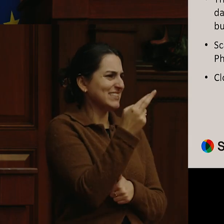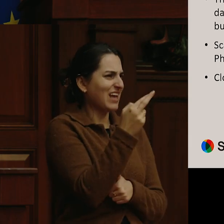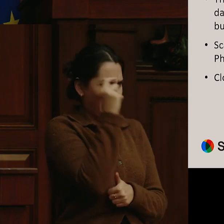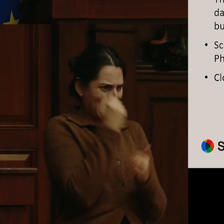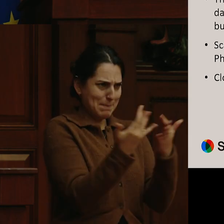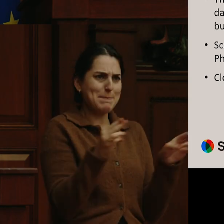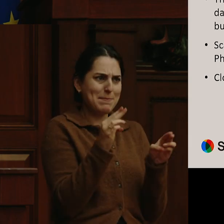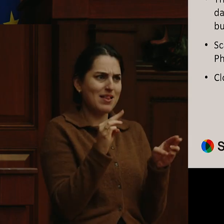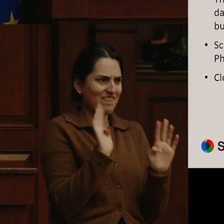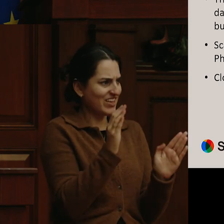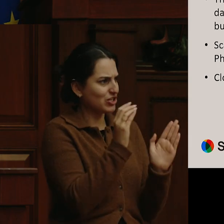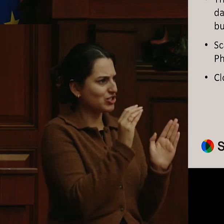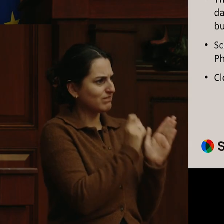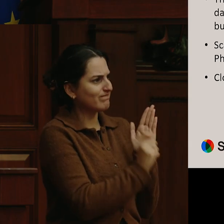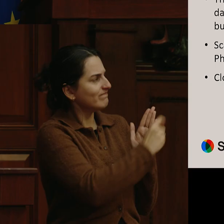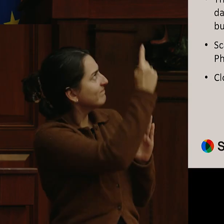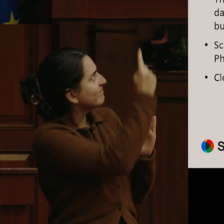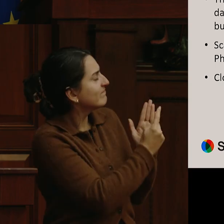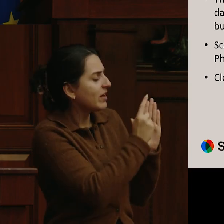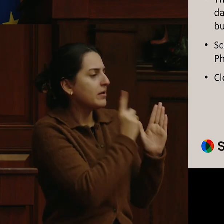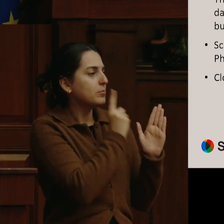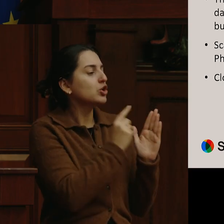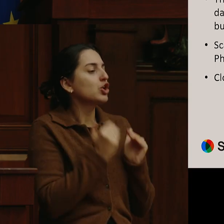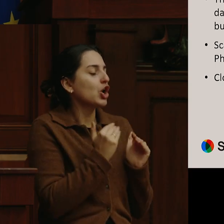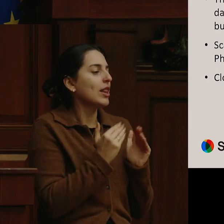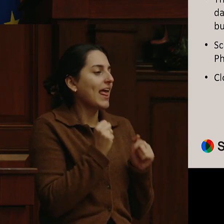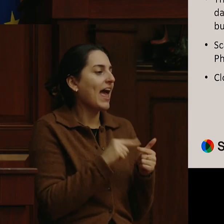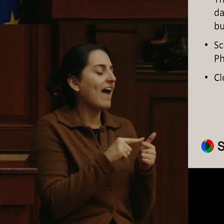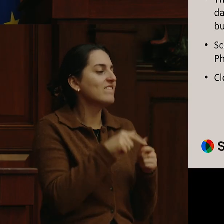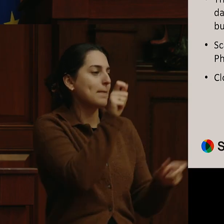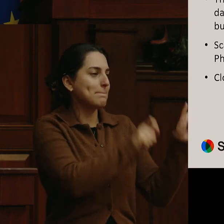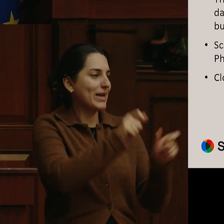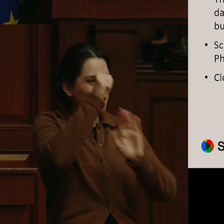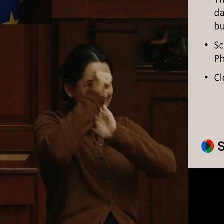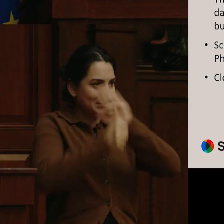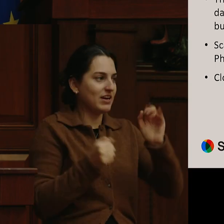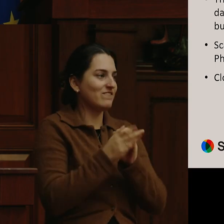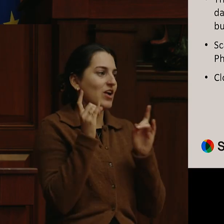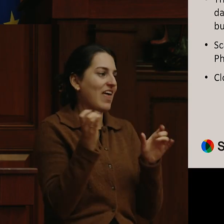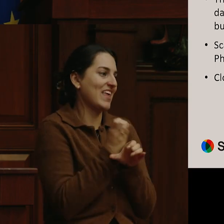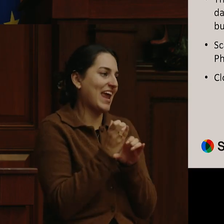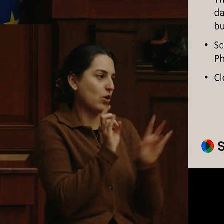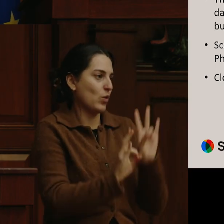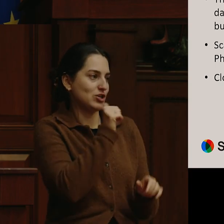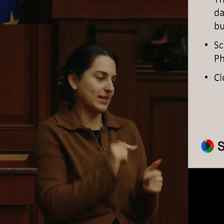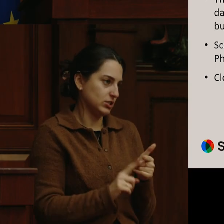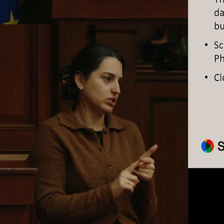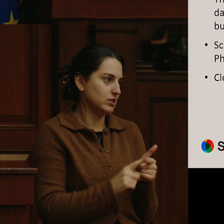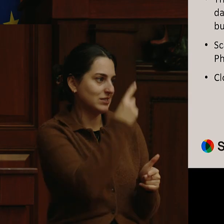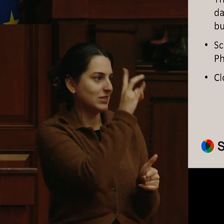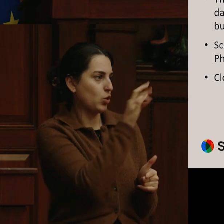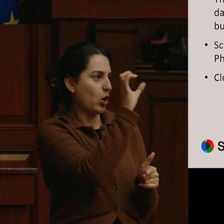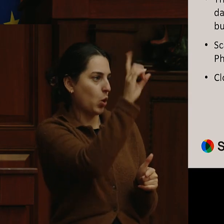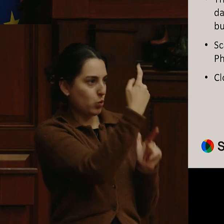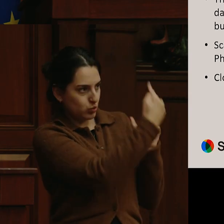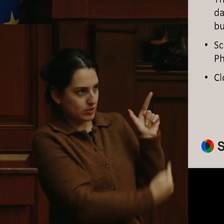think many people have already filled this out, but we're currently doing a patient experience of healthcare survey, and that's the QR code